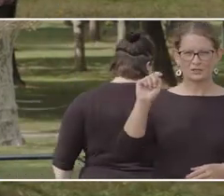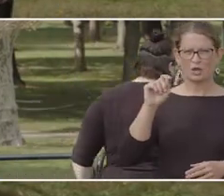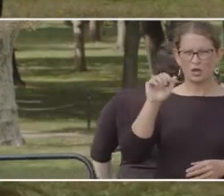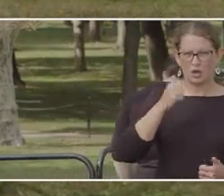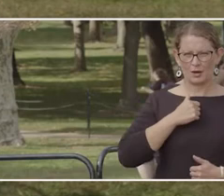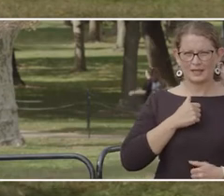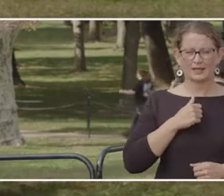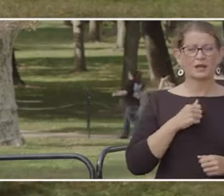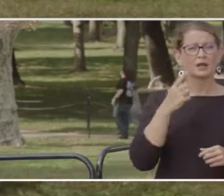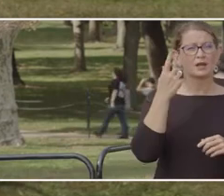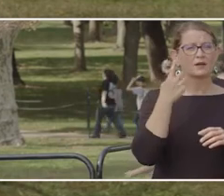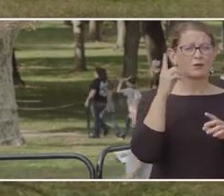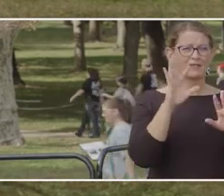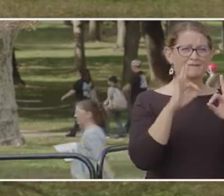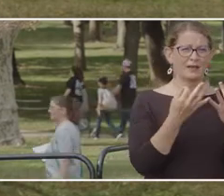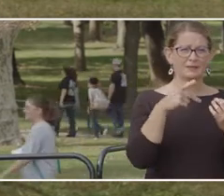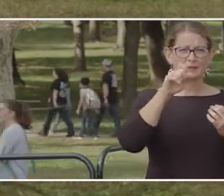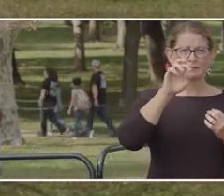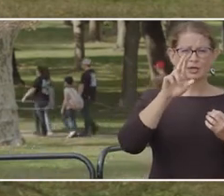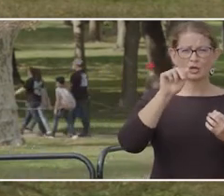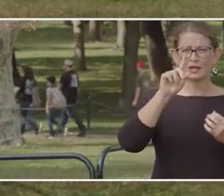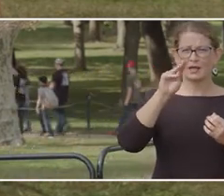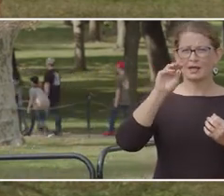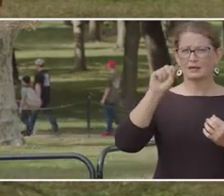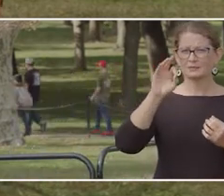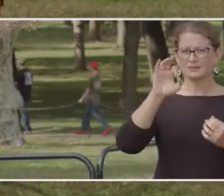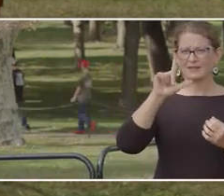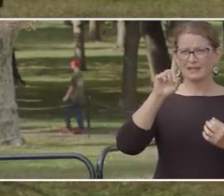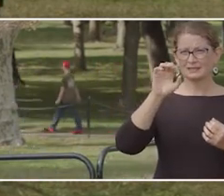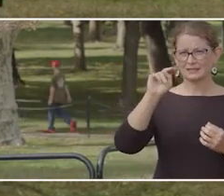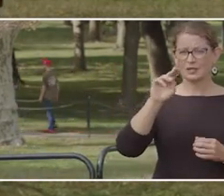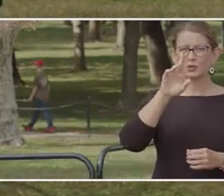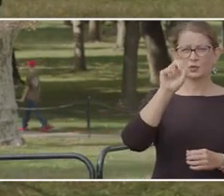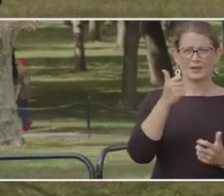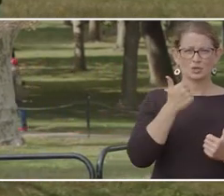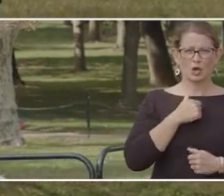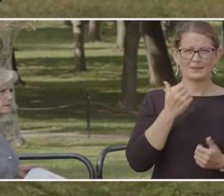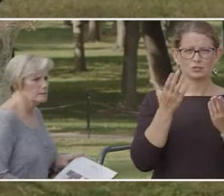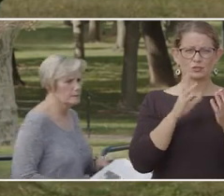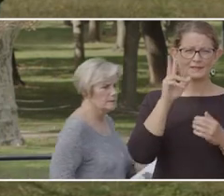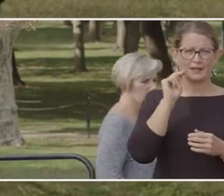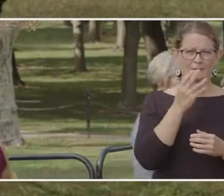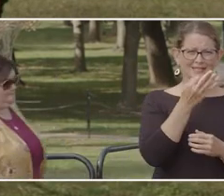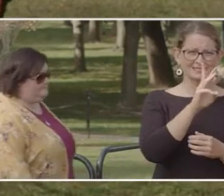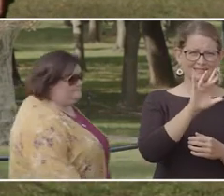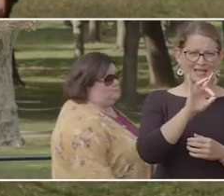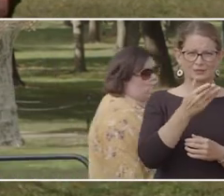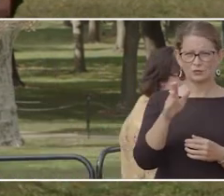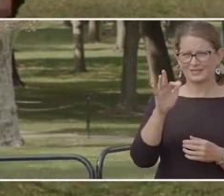On behalf of the family of Peter Adams Fellman, United States Army, service in Vietnam, 1968